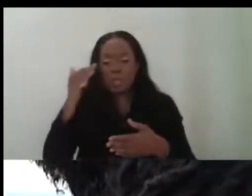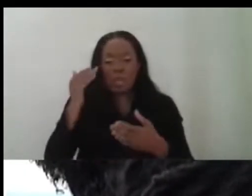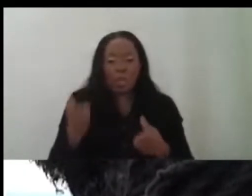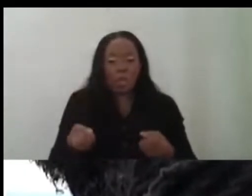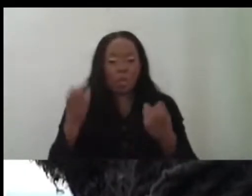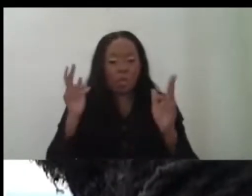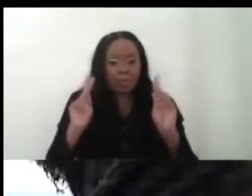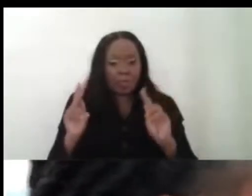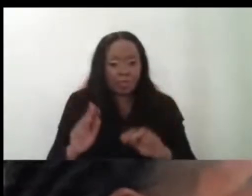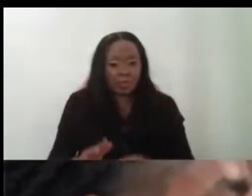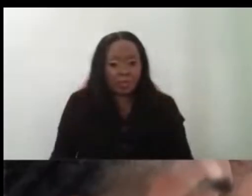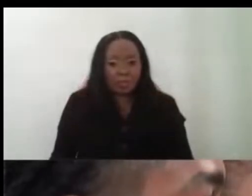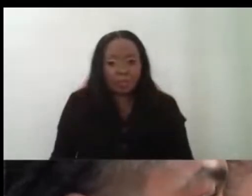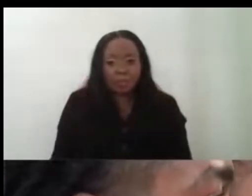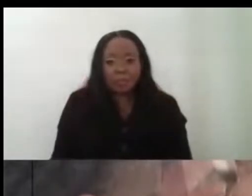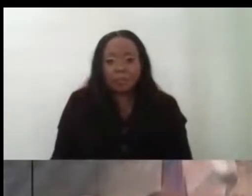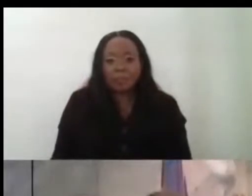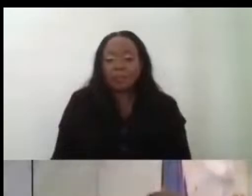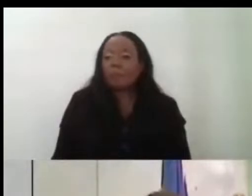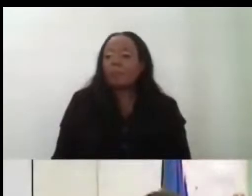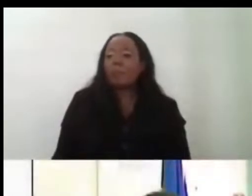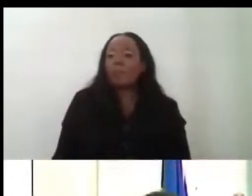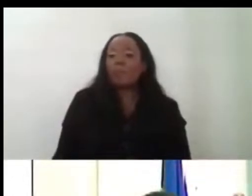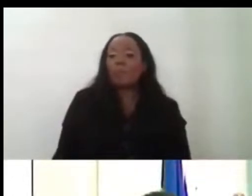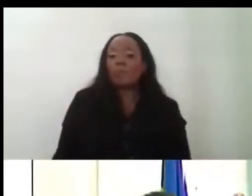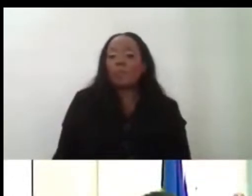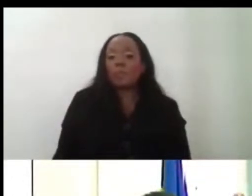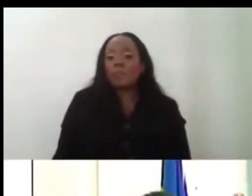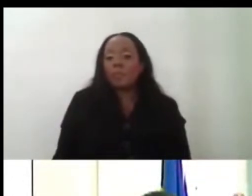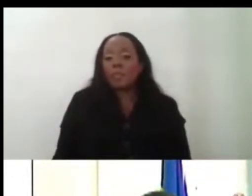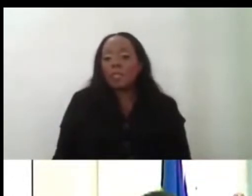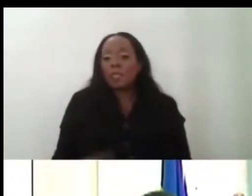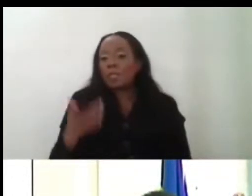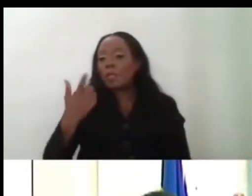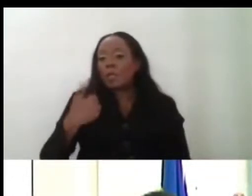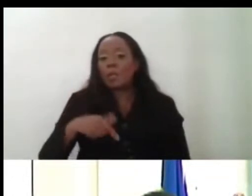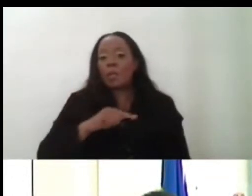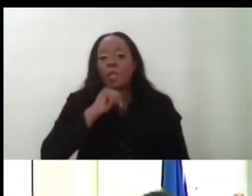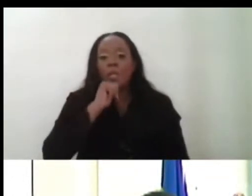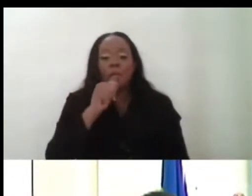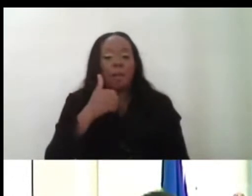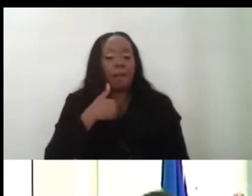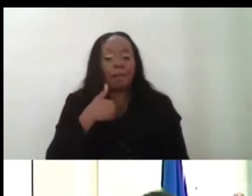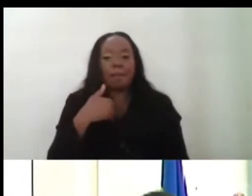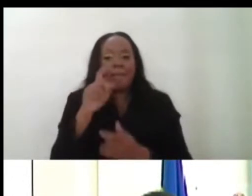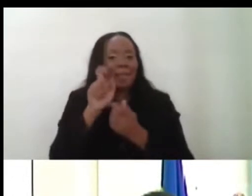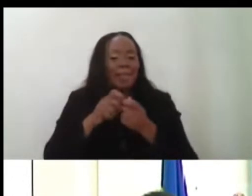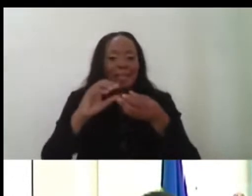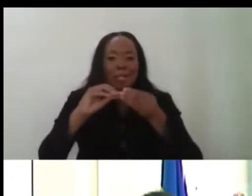We don't have exact numbers in terms of, I can't give you an exact number at this point in time.